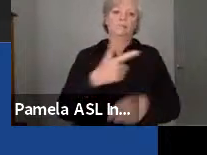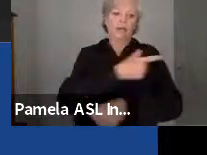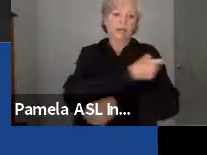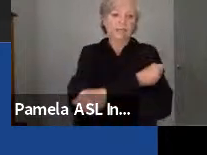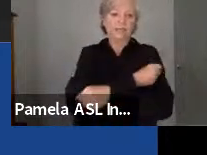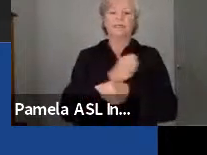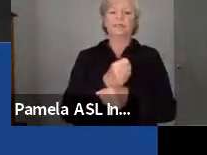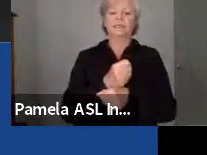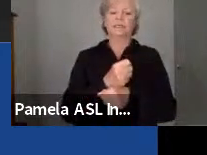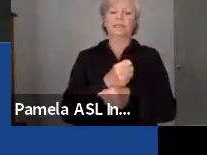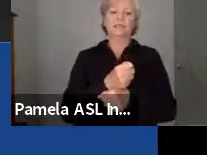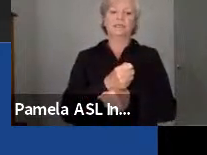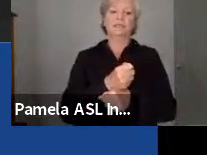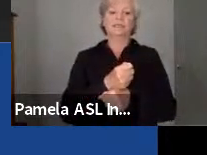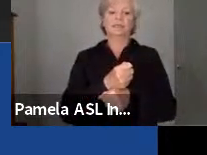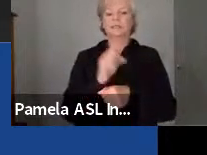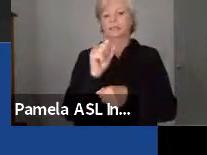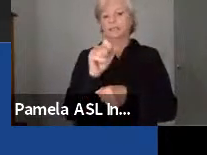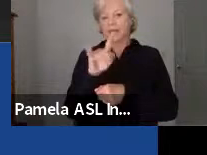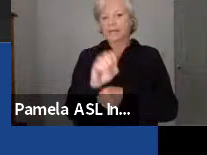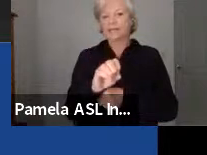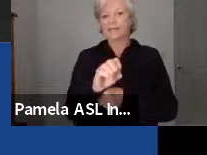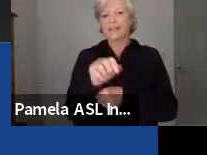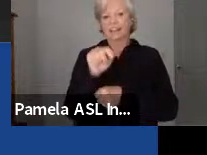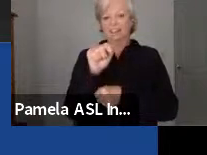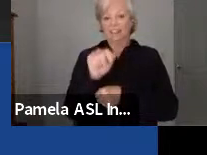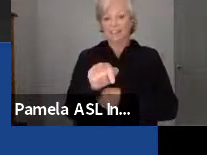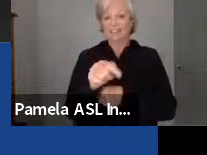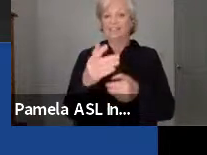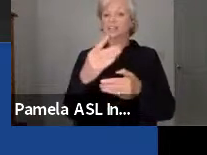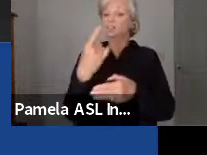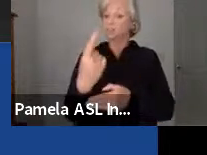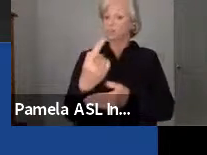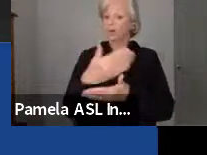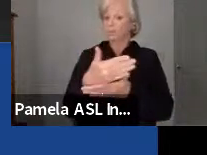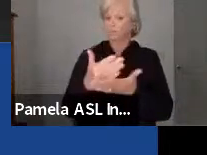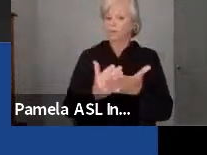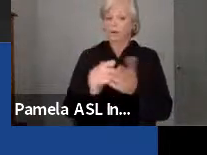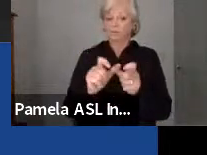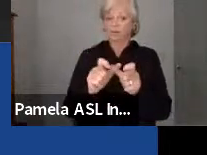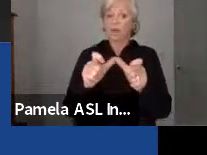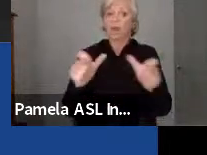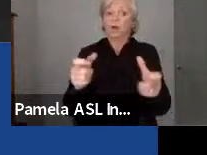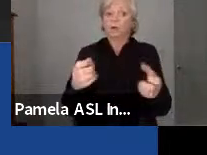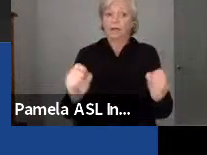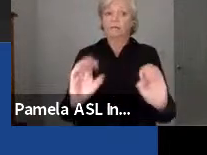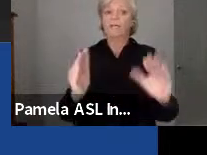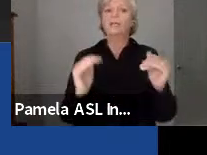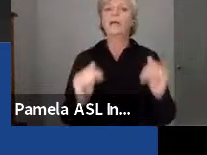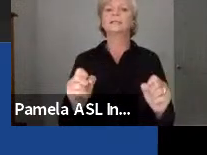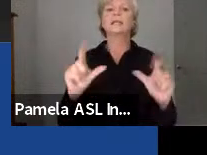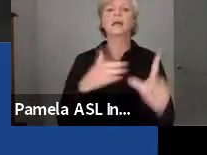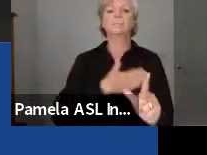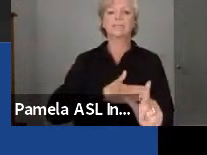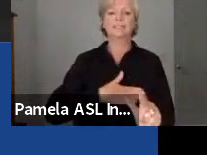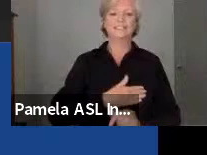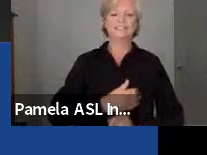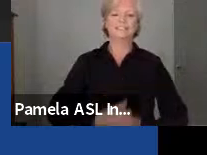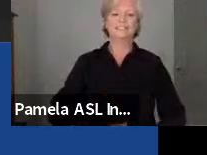many, many things. So this is one part of a large effort. Next slide, please.